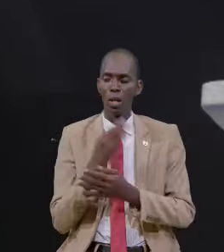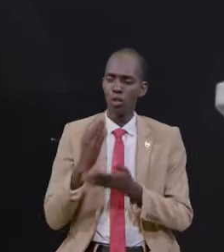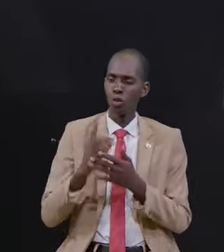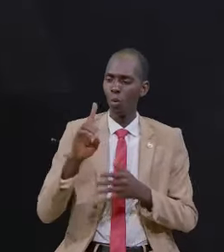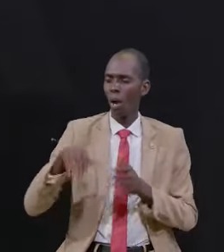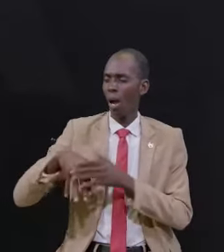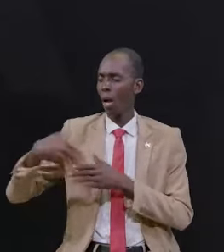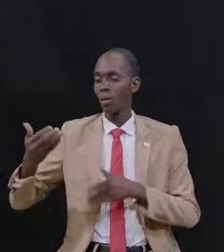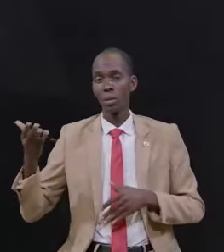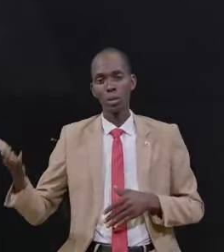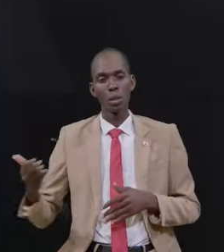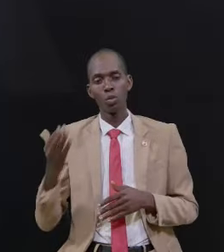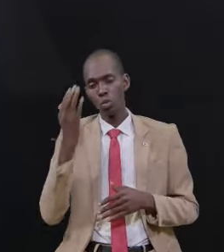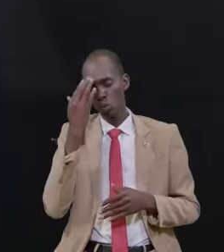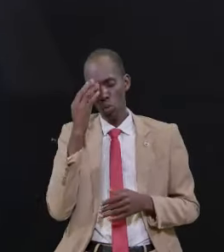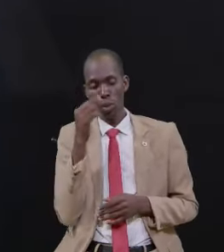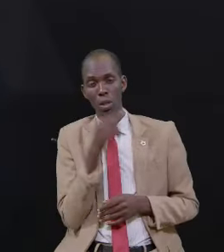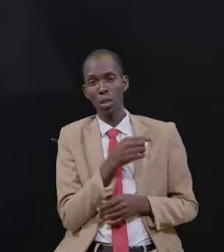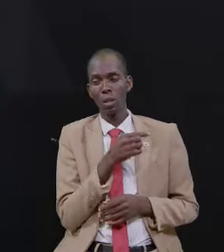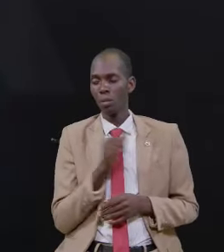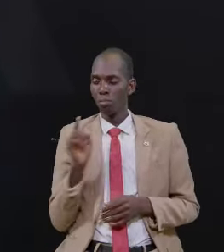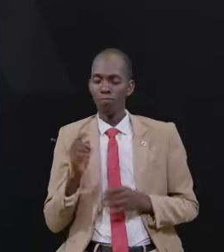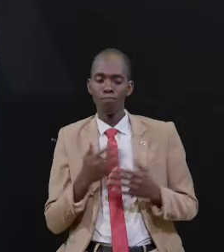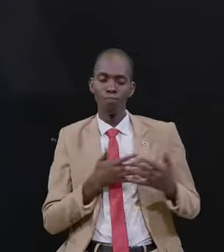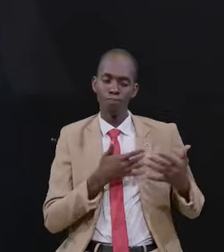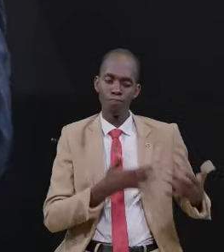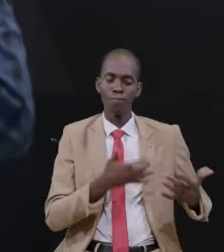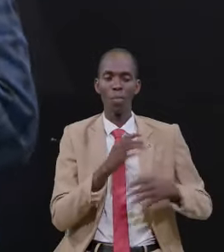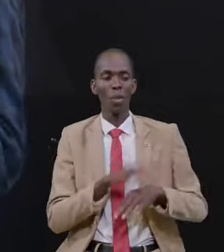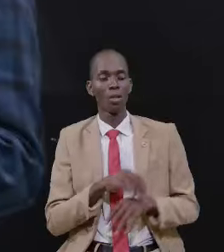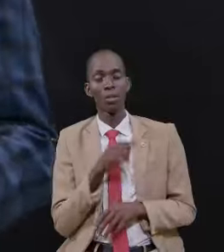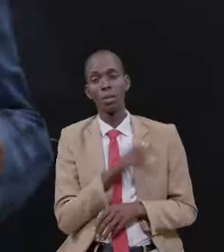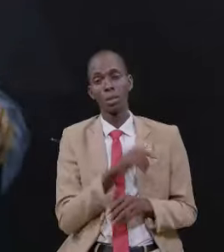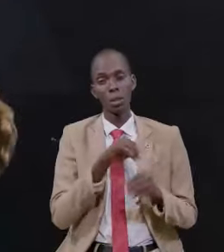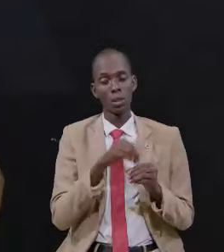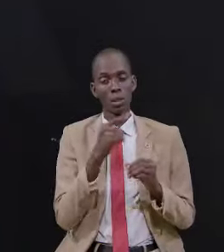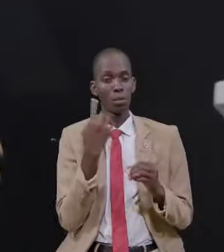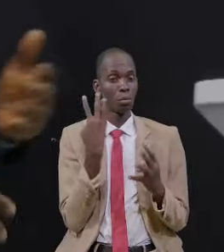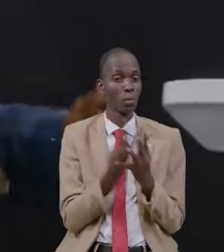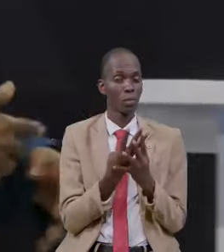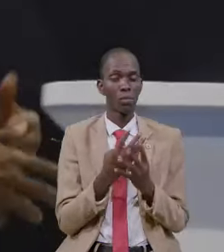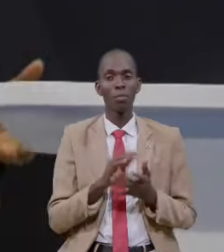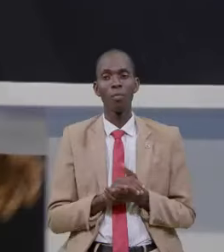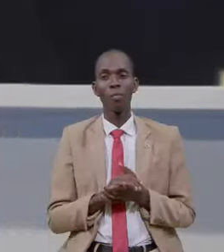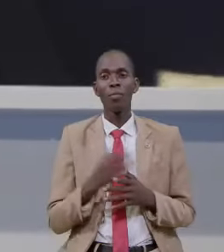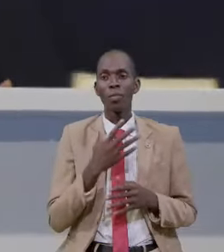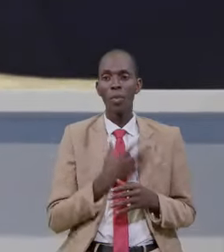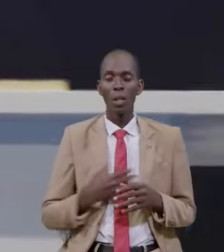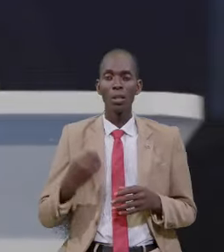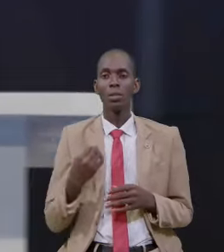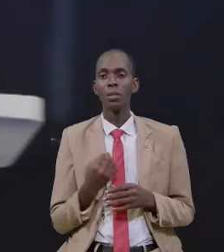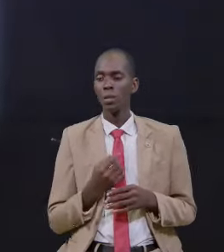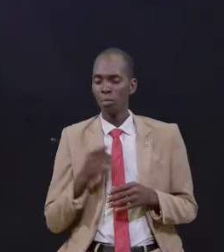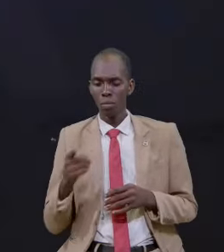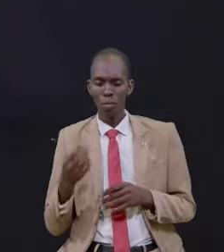a relative, had compassion, had mercy, and they were working and